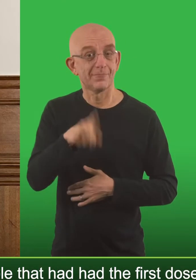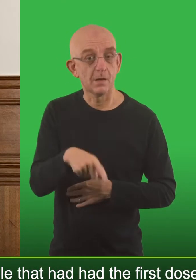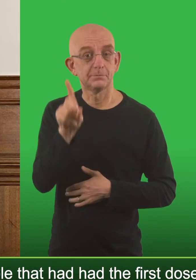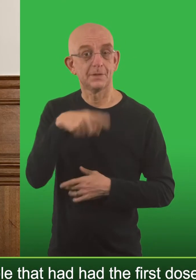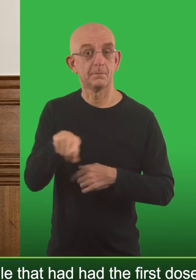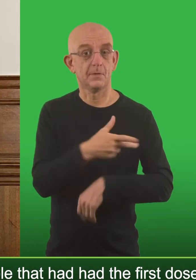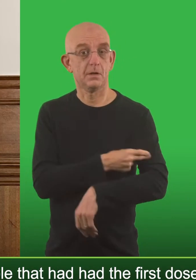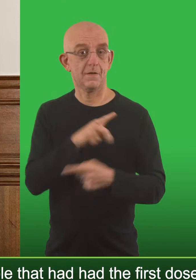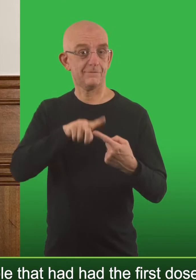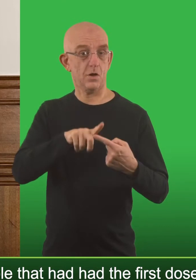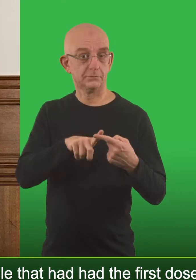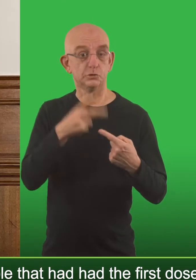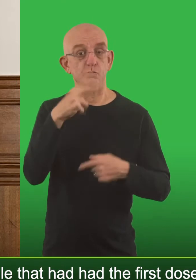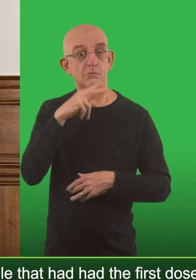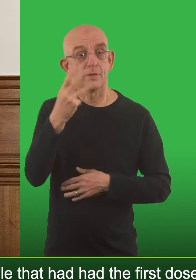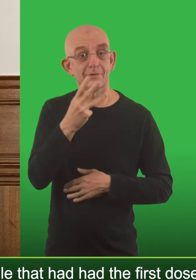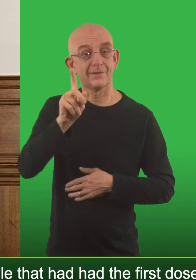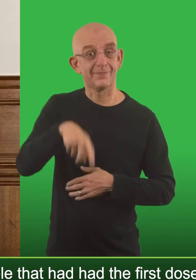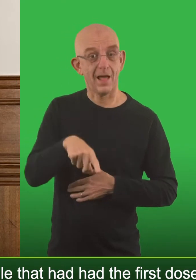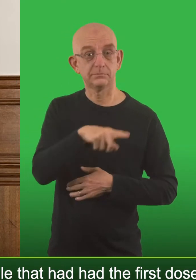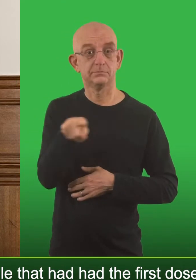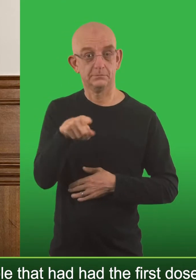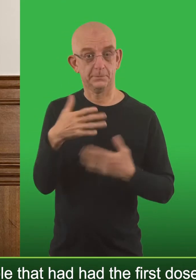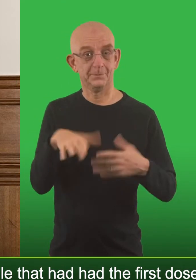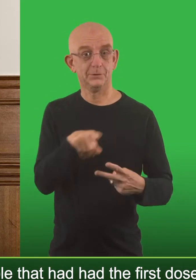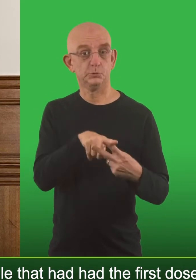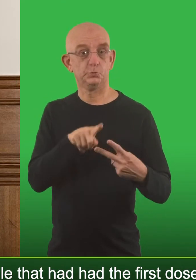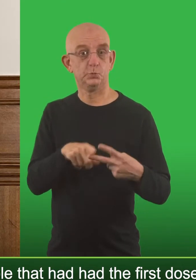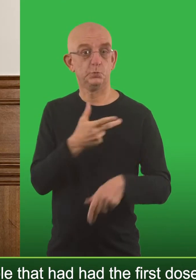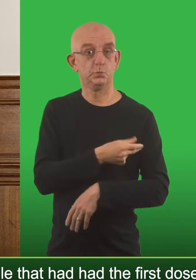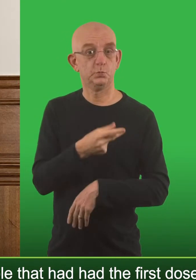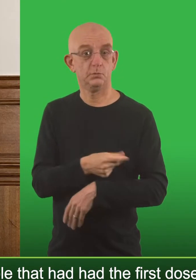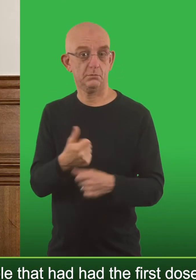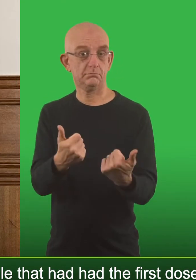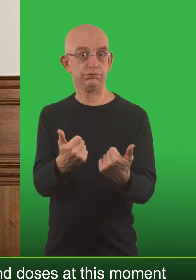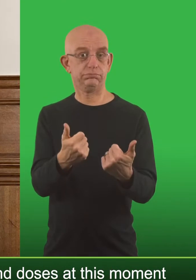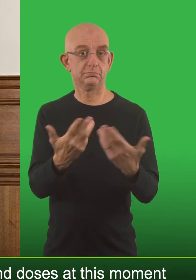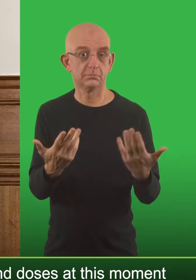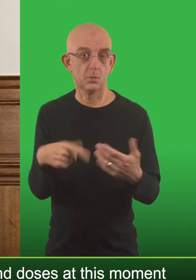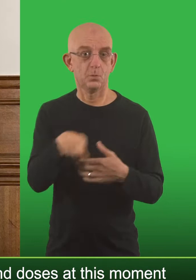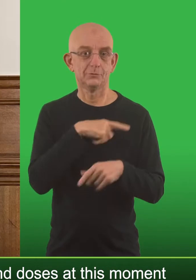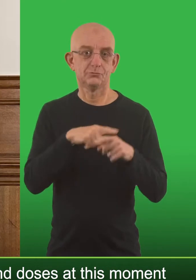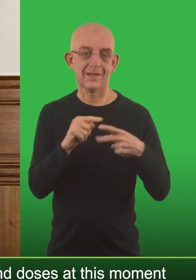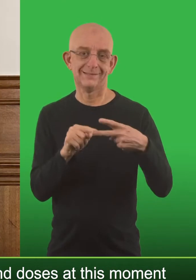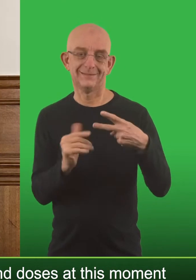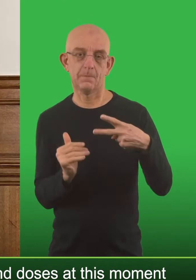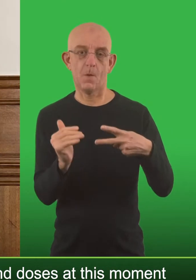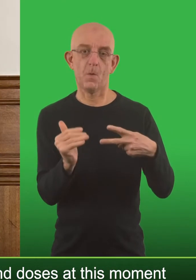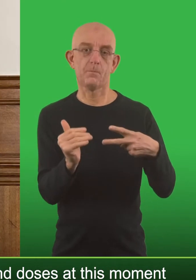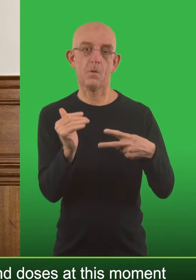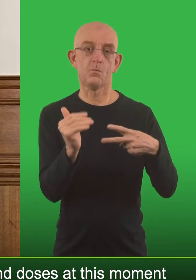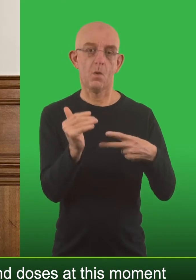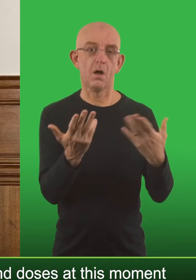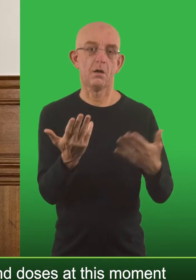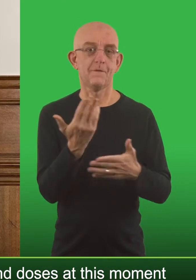about 322,000 people that had the first dose and 213,000 people that were fully vaccinated. We're trying hard to bring